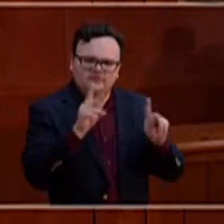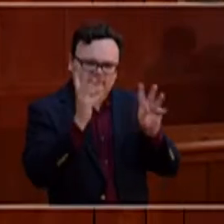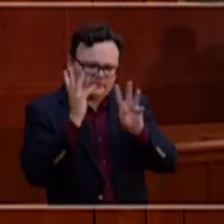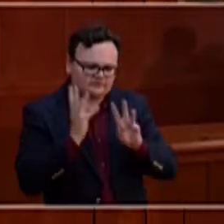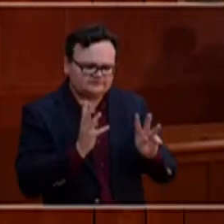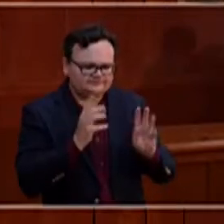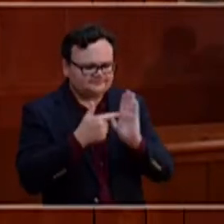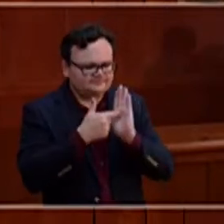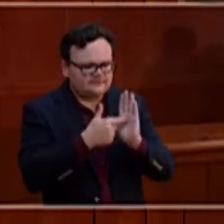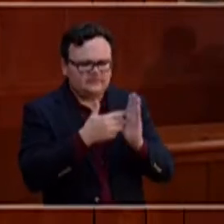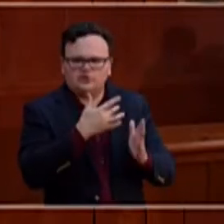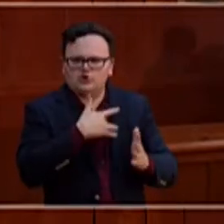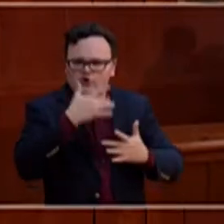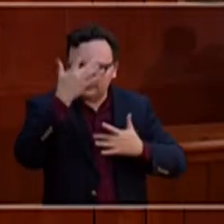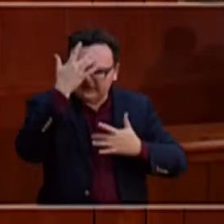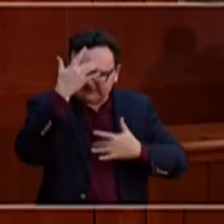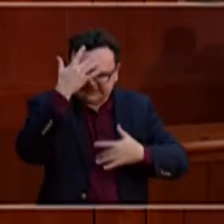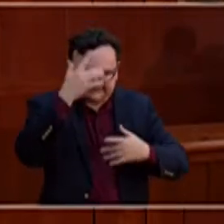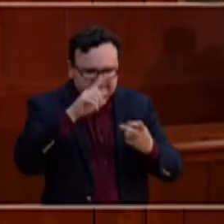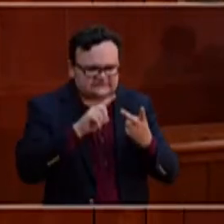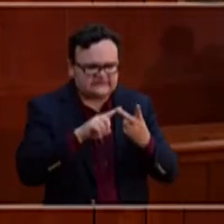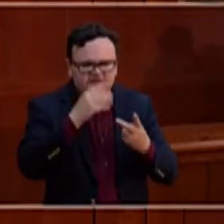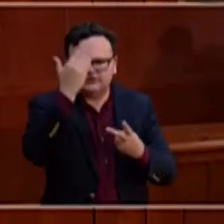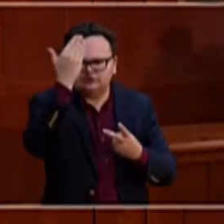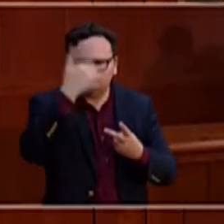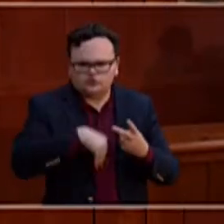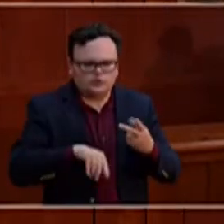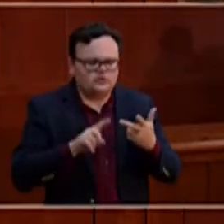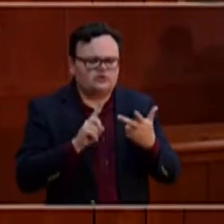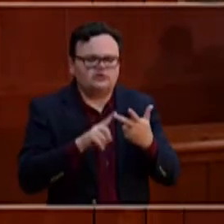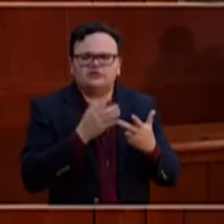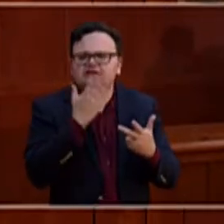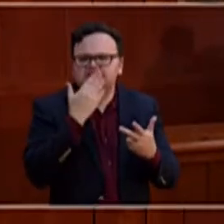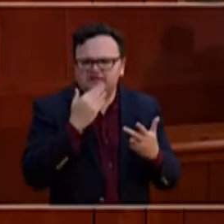disease, stroke, and severe